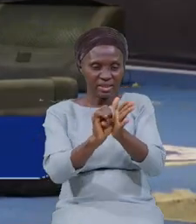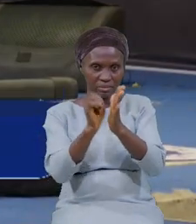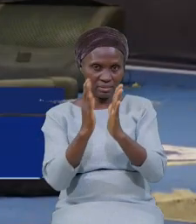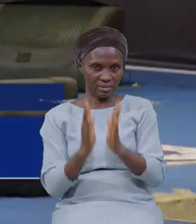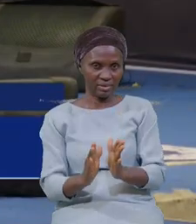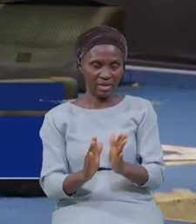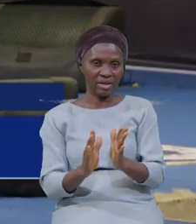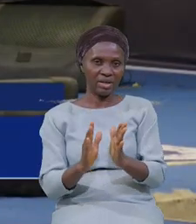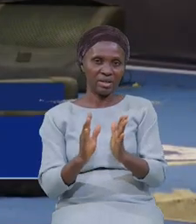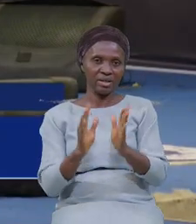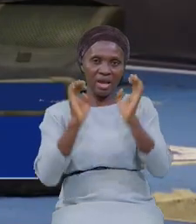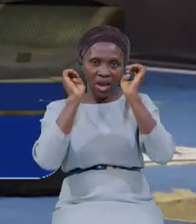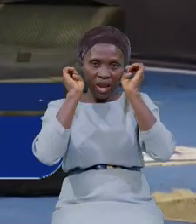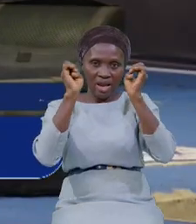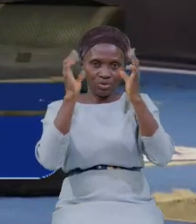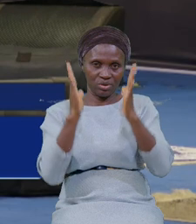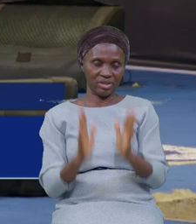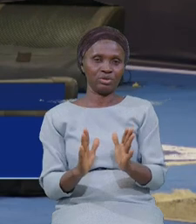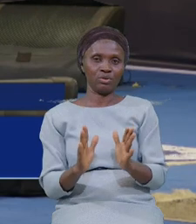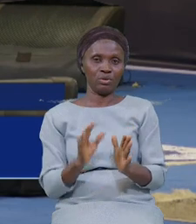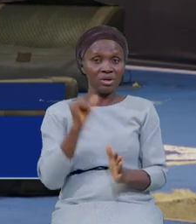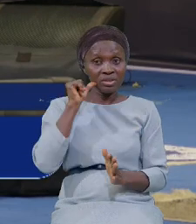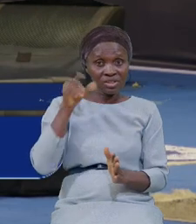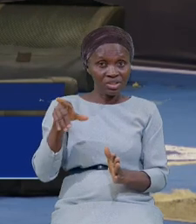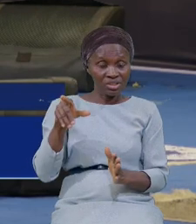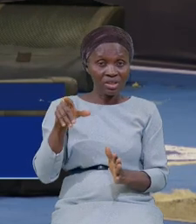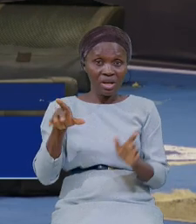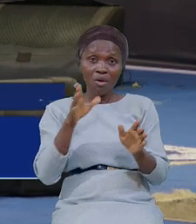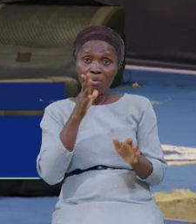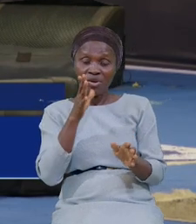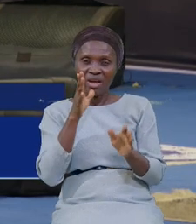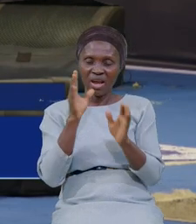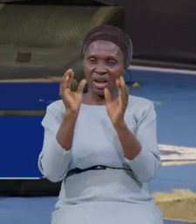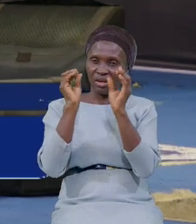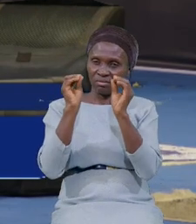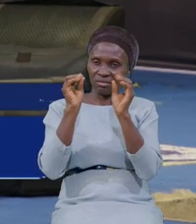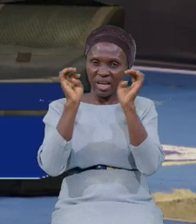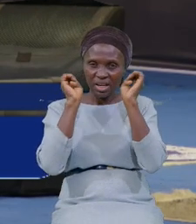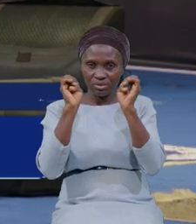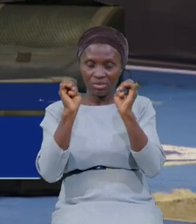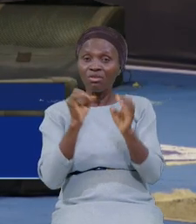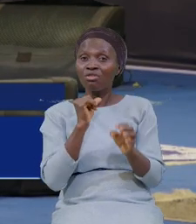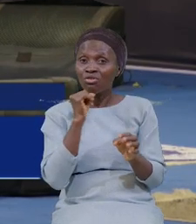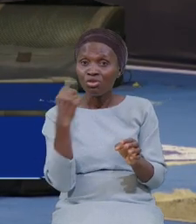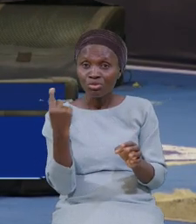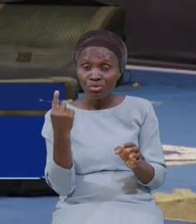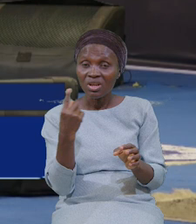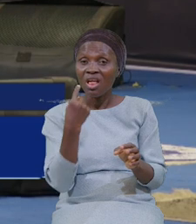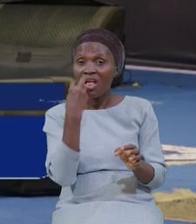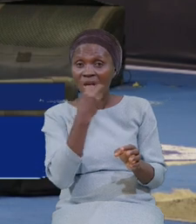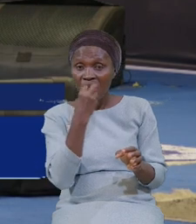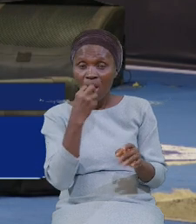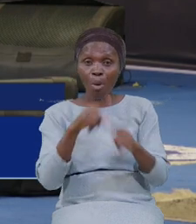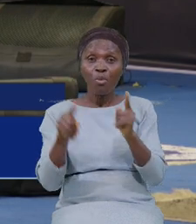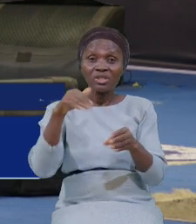exemplary educator. She educates not only in theory, but in the practical. My